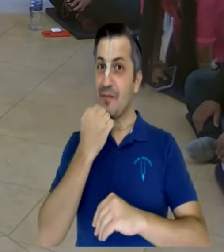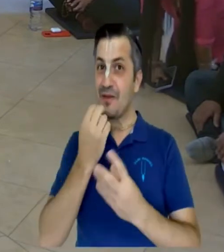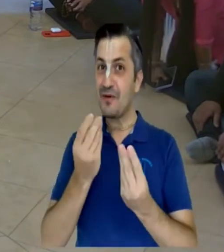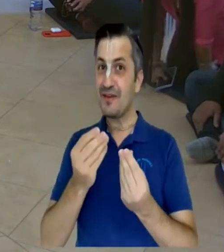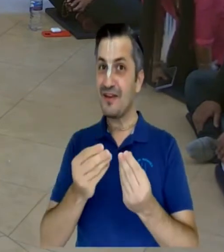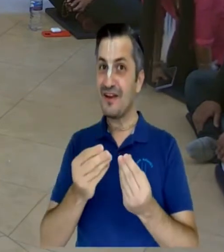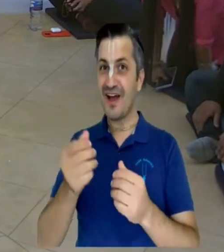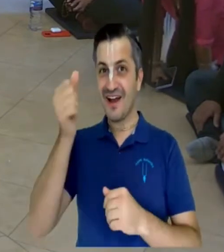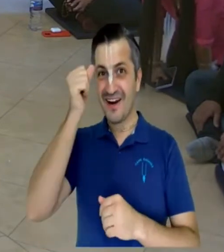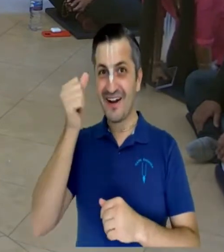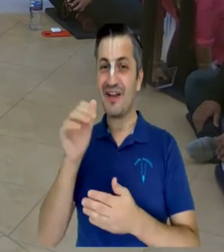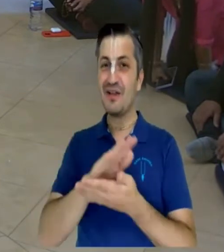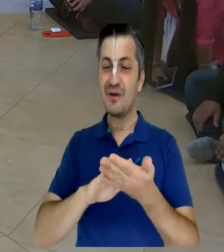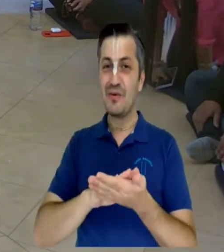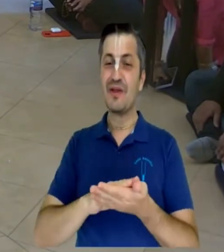Multiplications and division.